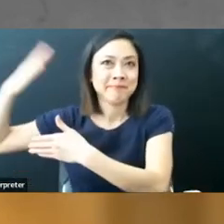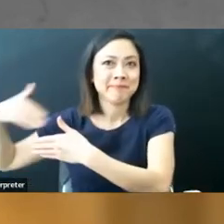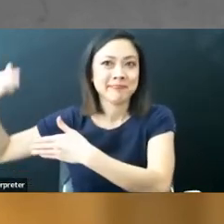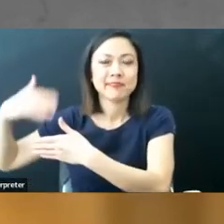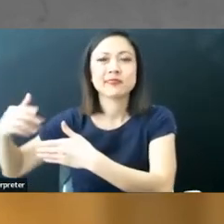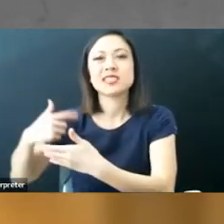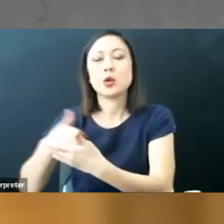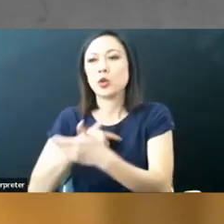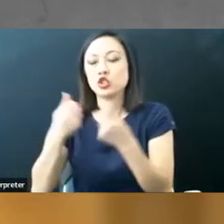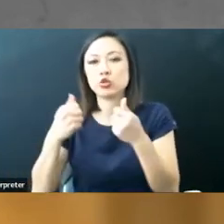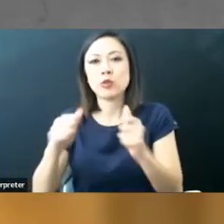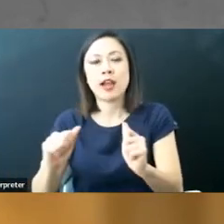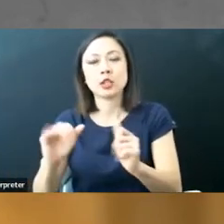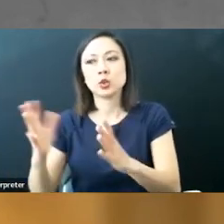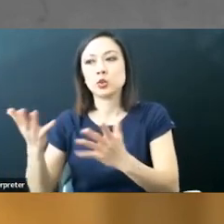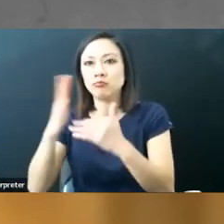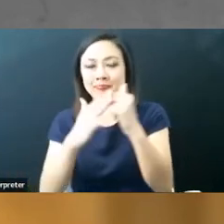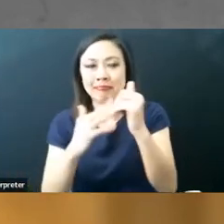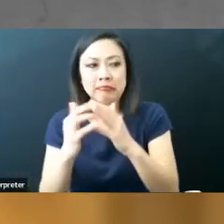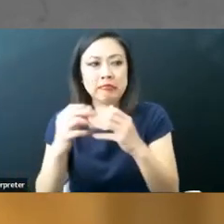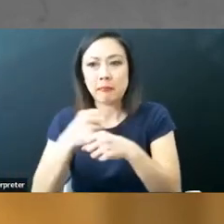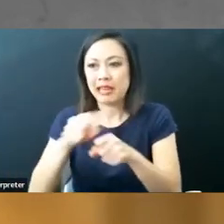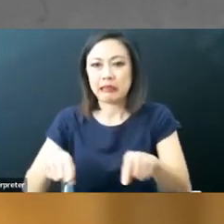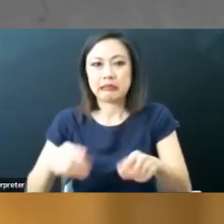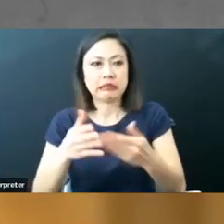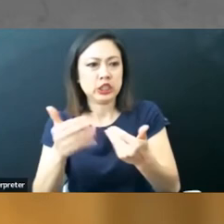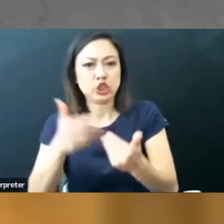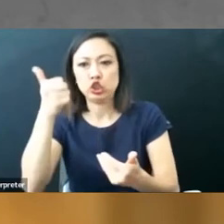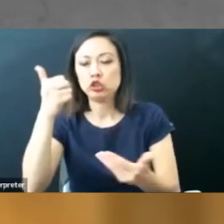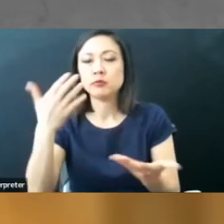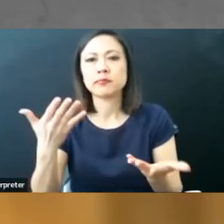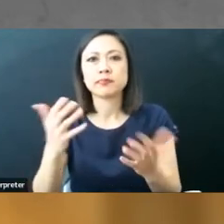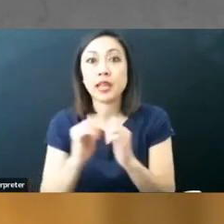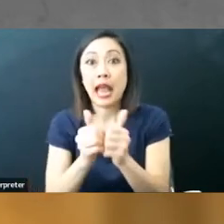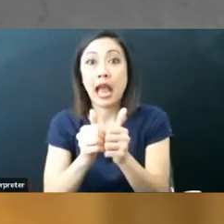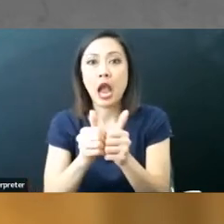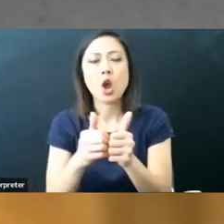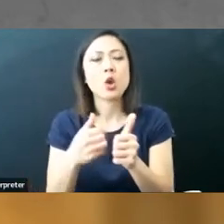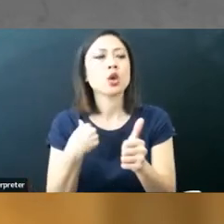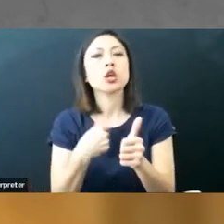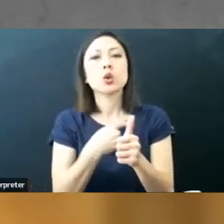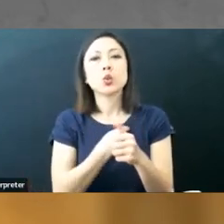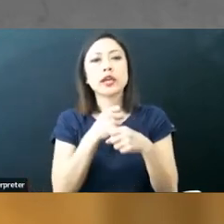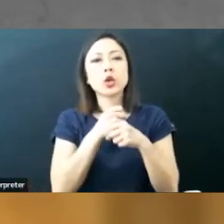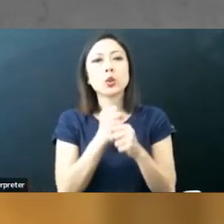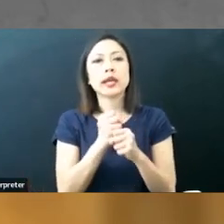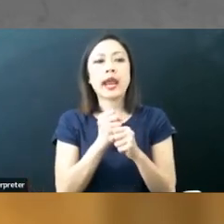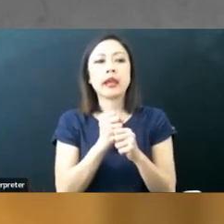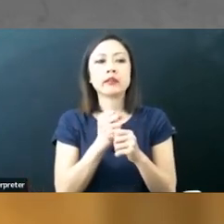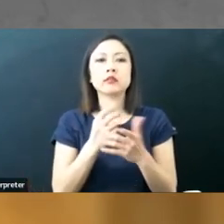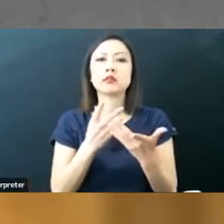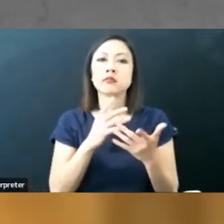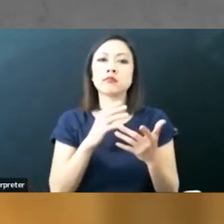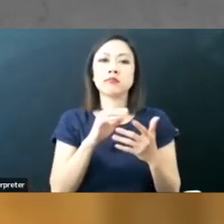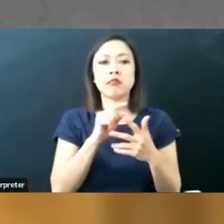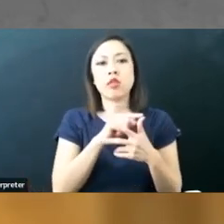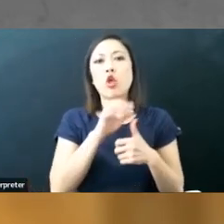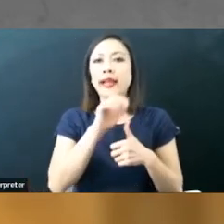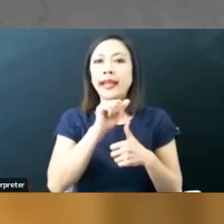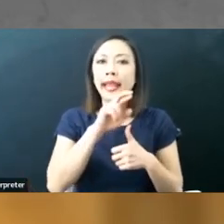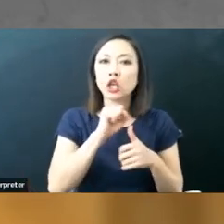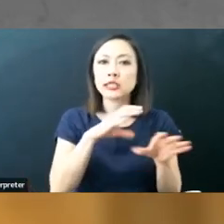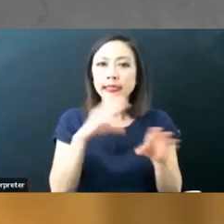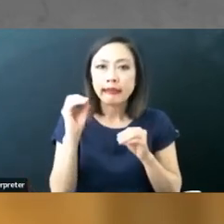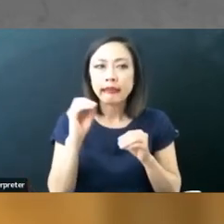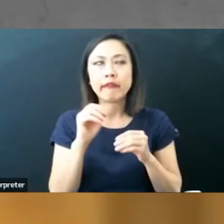to me, the way to deal with that is create both process, like things like carers leave or flexibility timeout, however